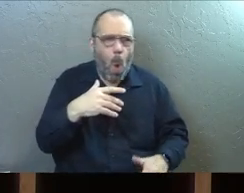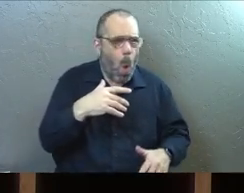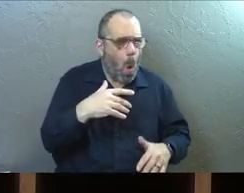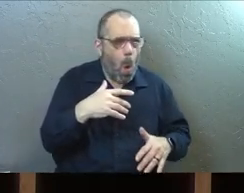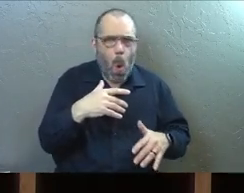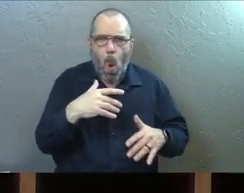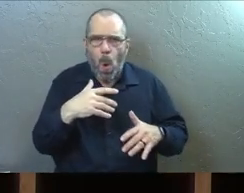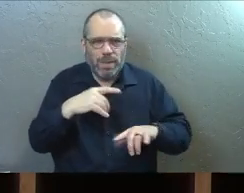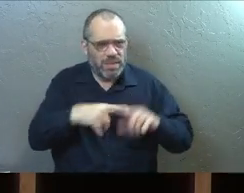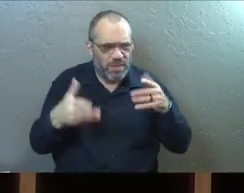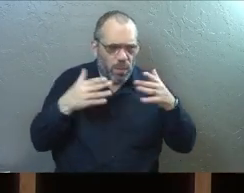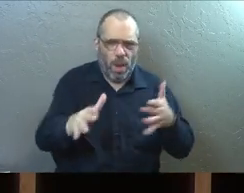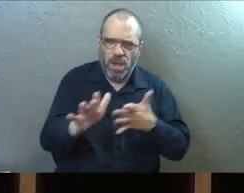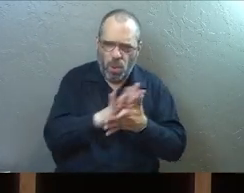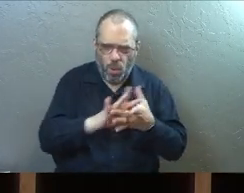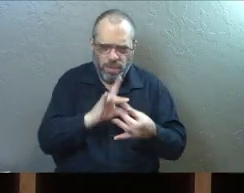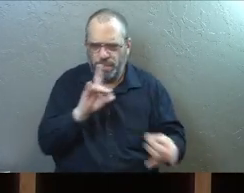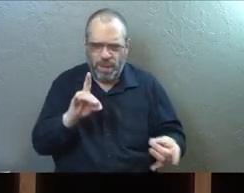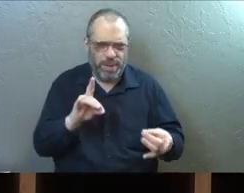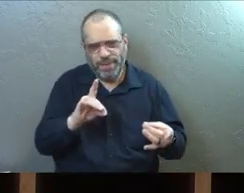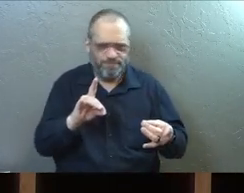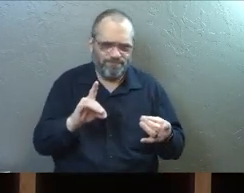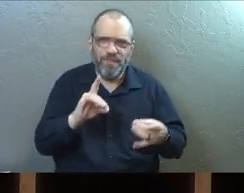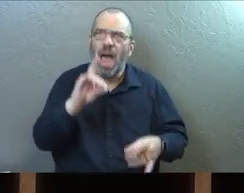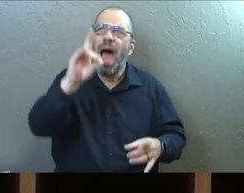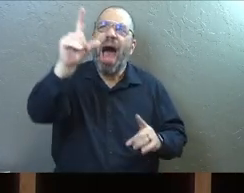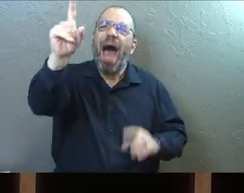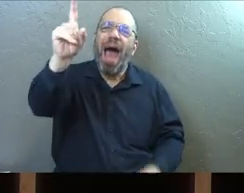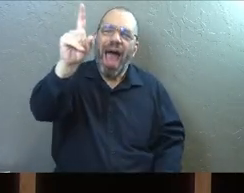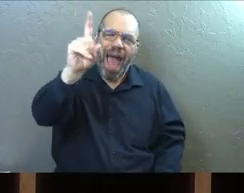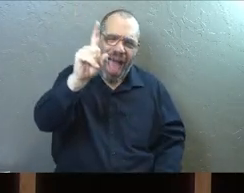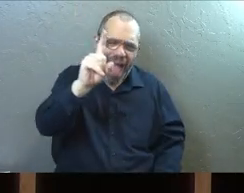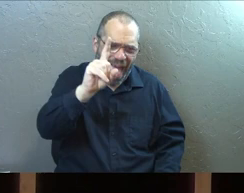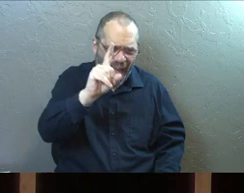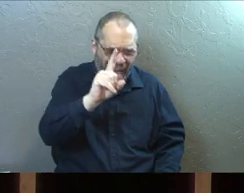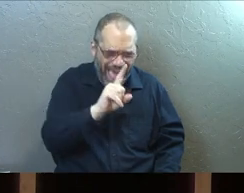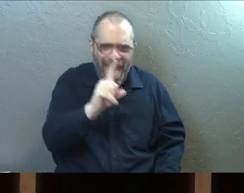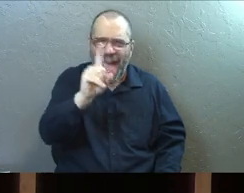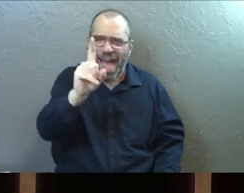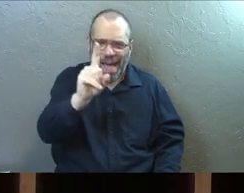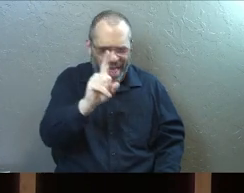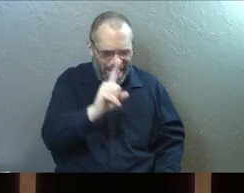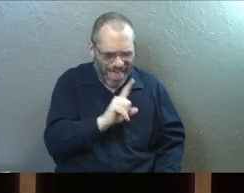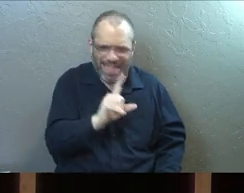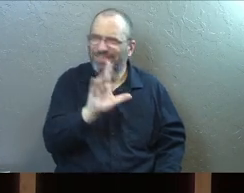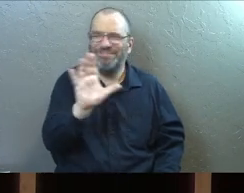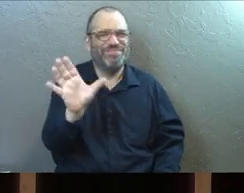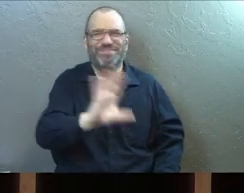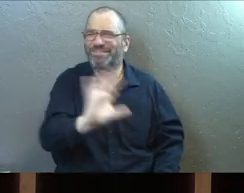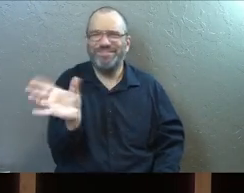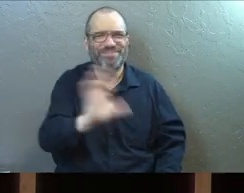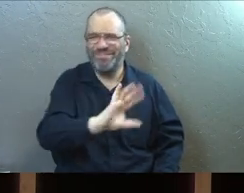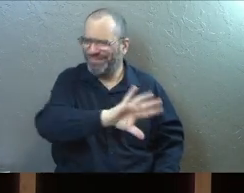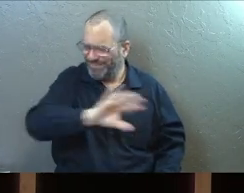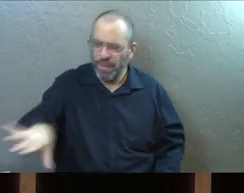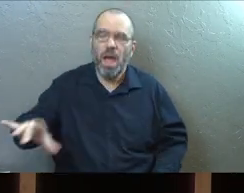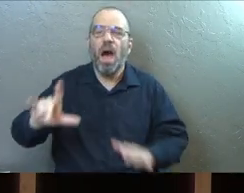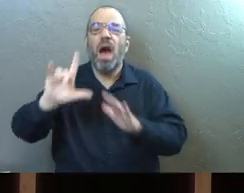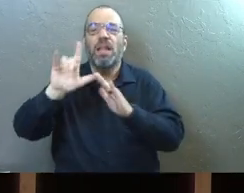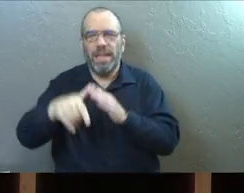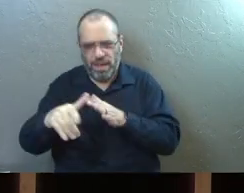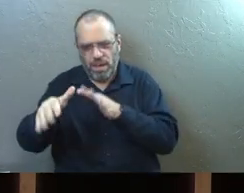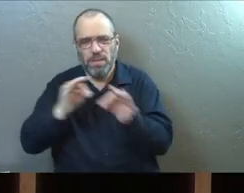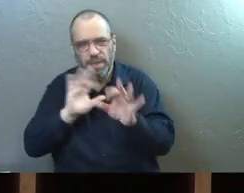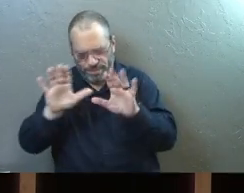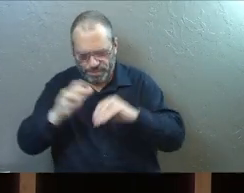finely slice the different ways that the Holy Spirit can come into your life, the ways that you can experience him, all that. I'm not getting into any of that. Later on, we